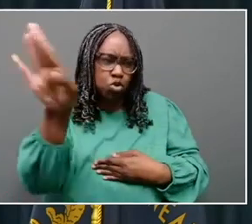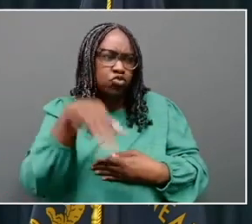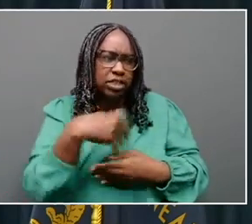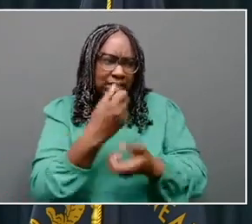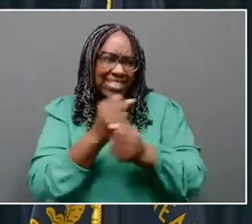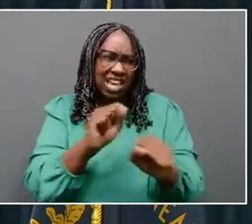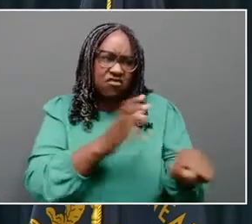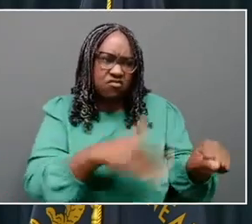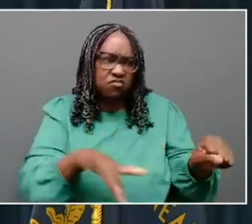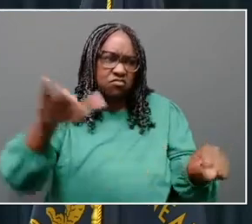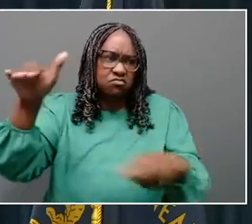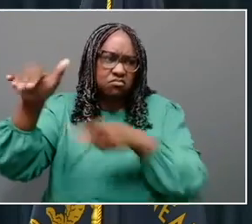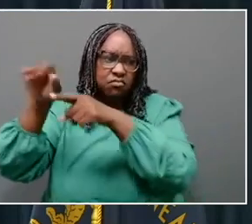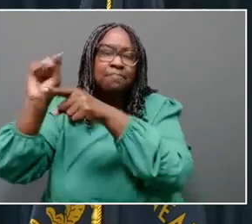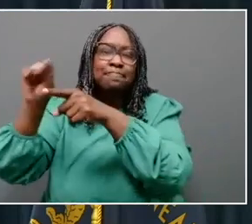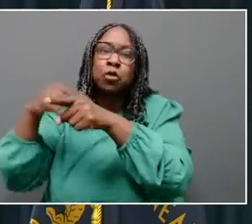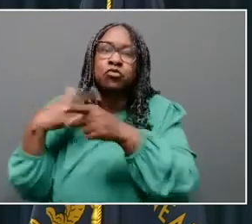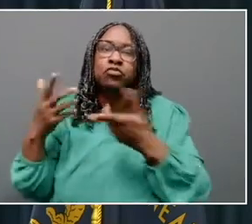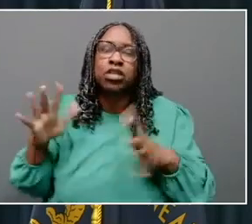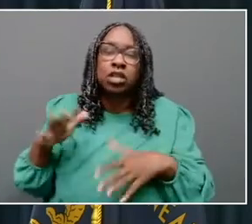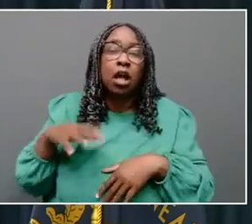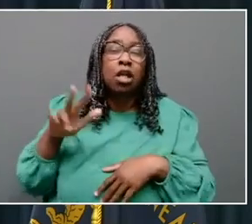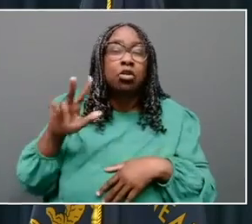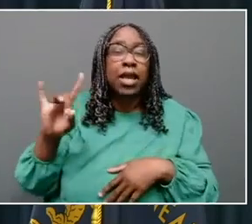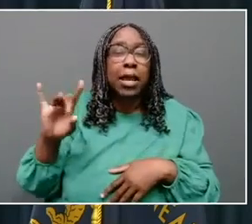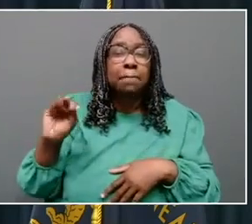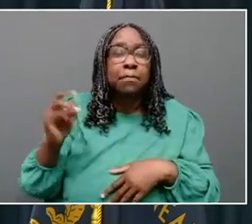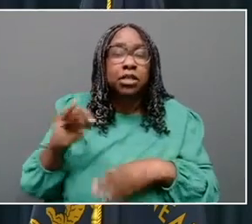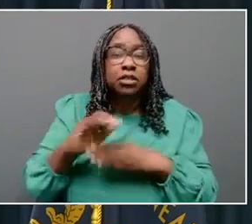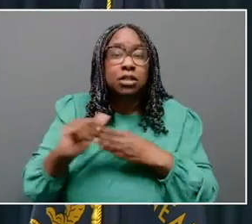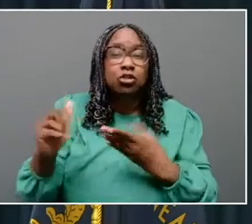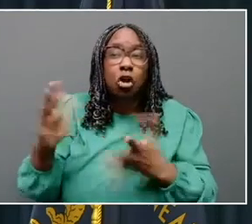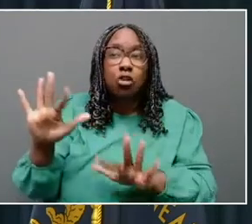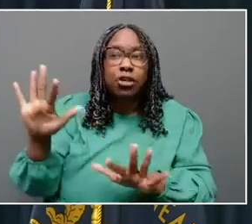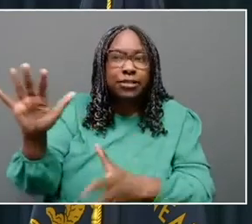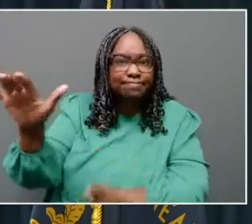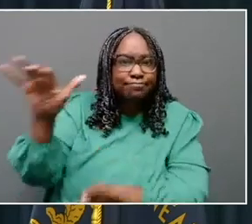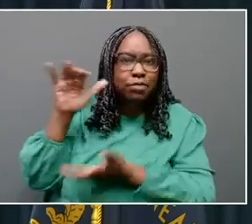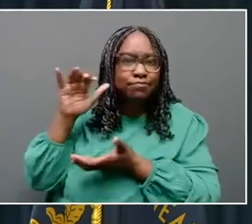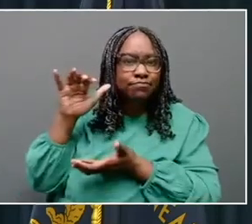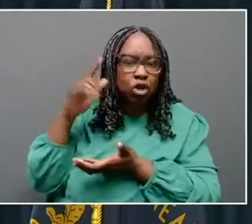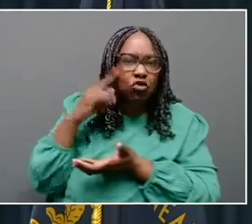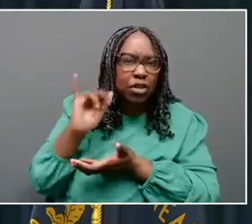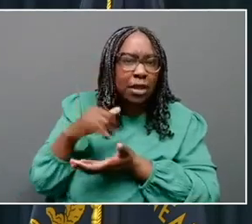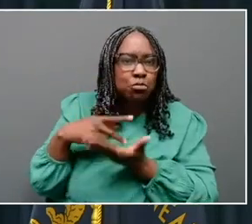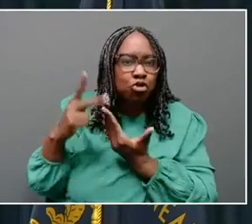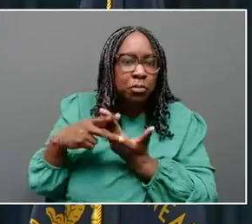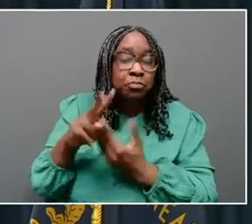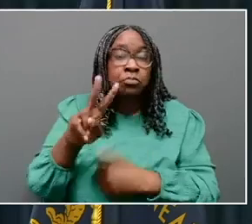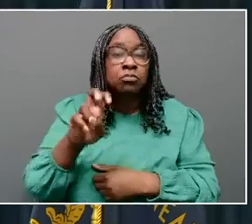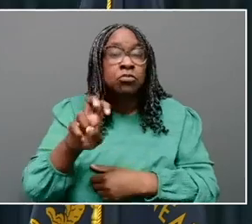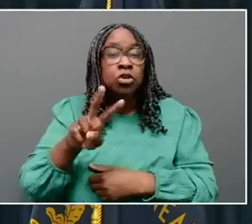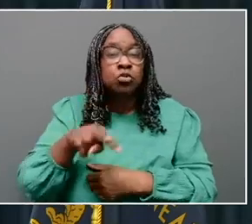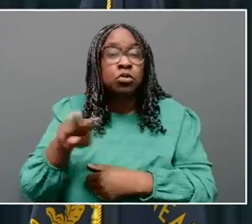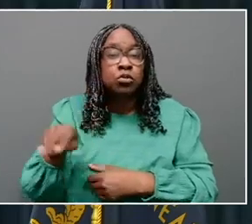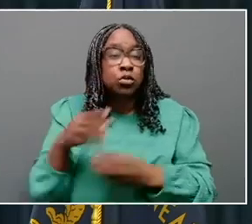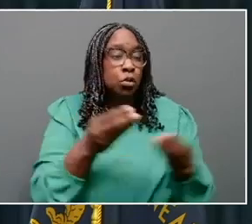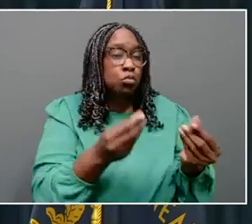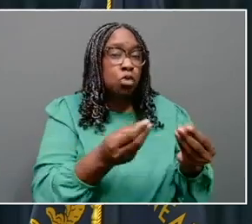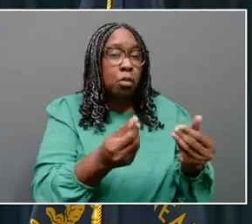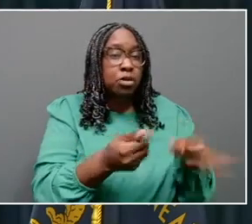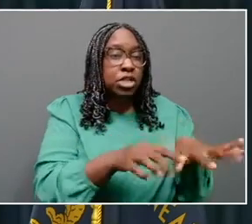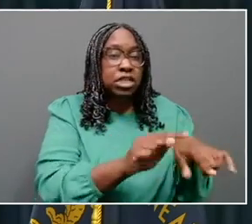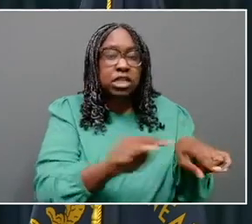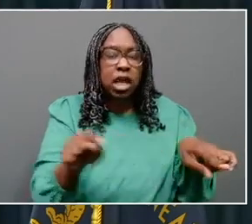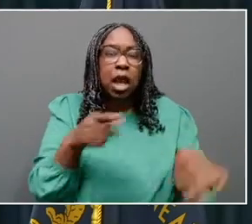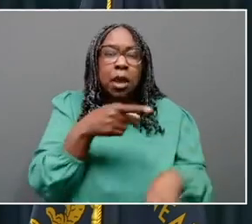we've received over $38 million in FEMA awards for the buyout program. Those are 222 properties from Perry County, the